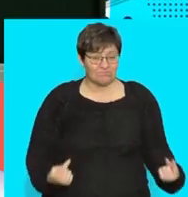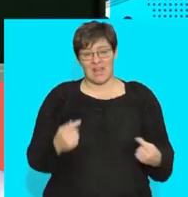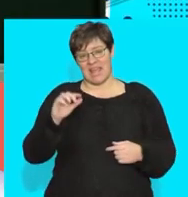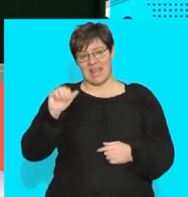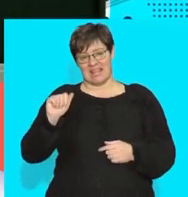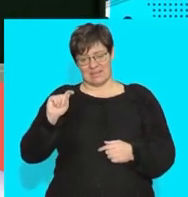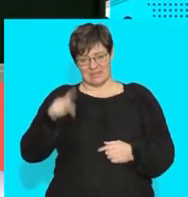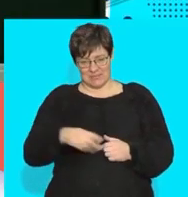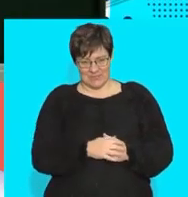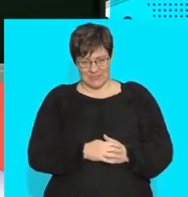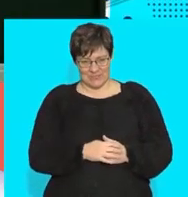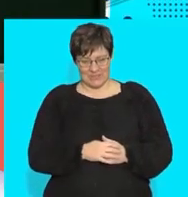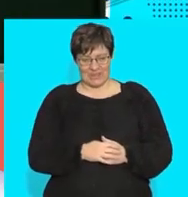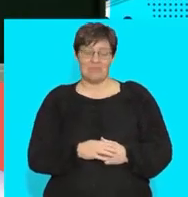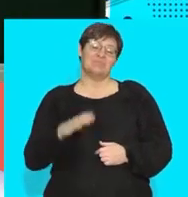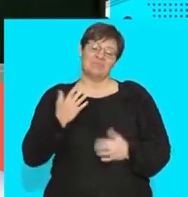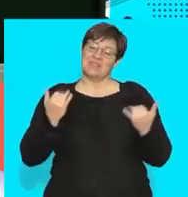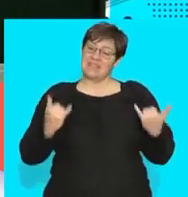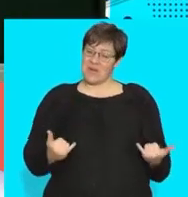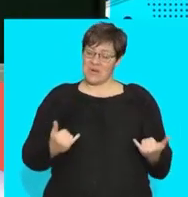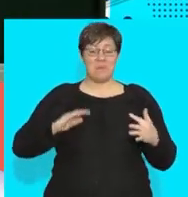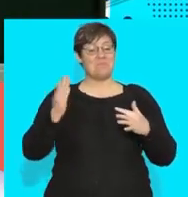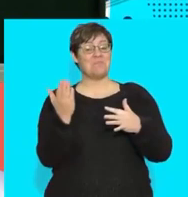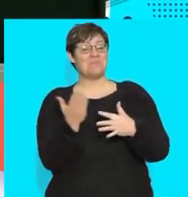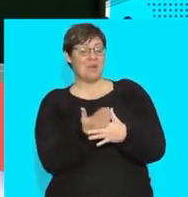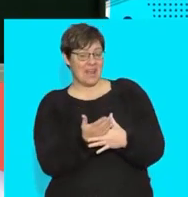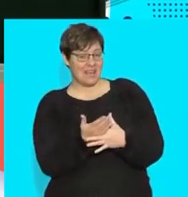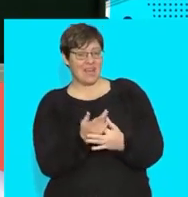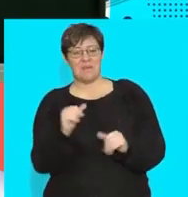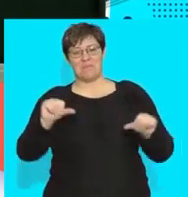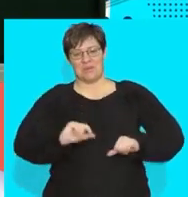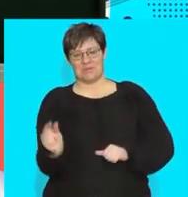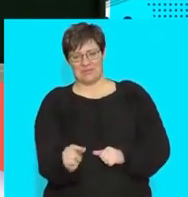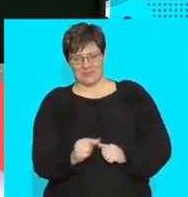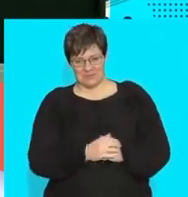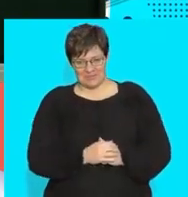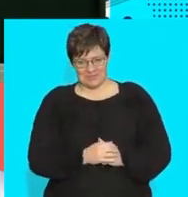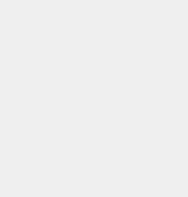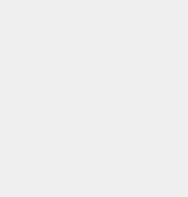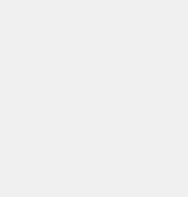Okay, guys, I'm afraid that's all we have time for. We're going to take a quick break, and we'll be right back.